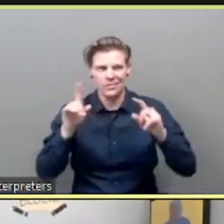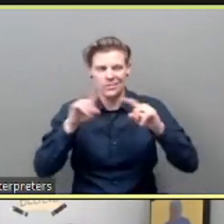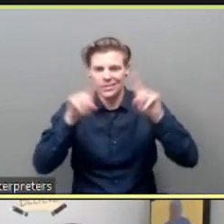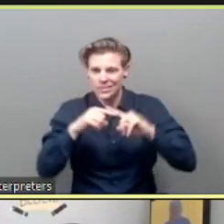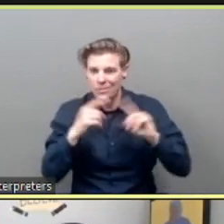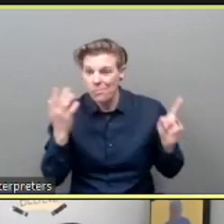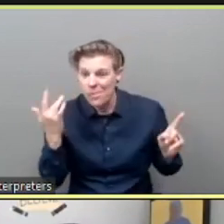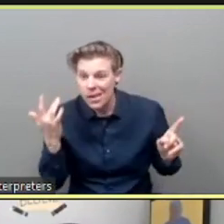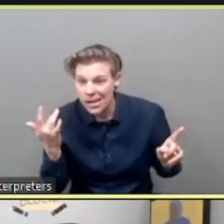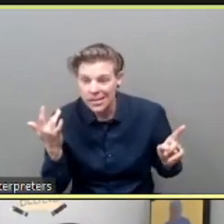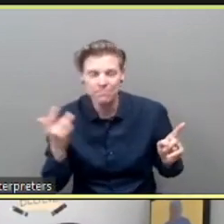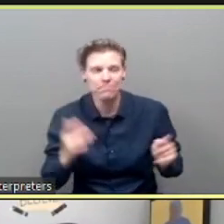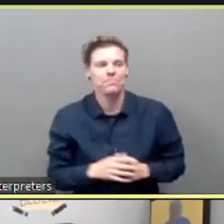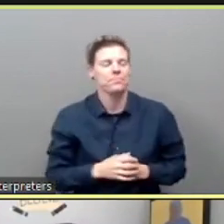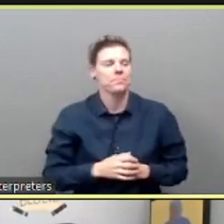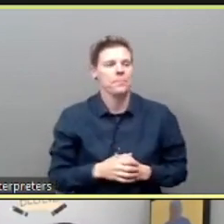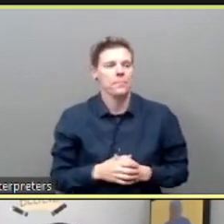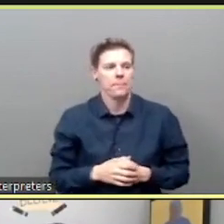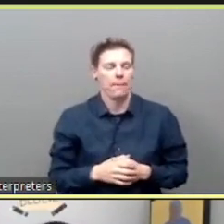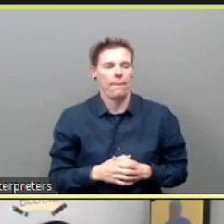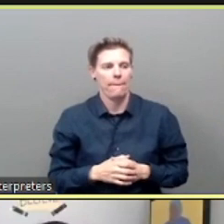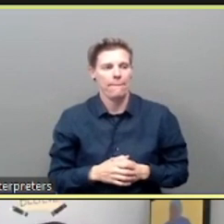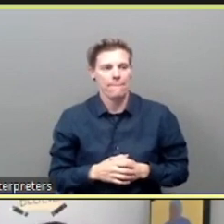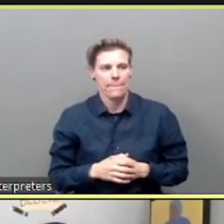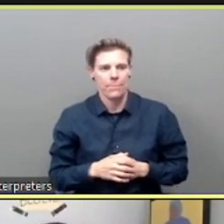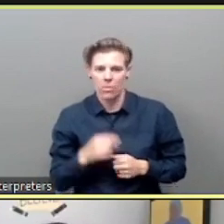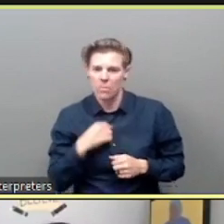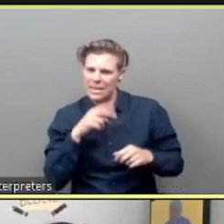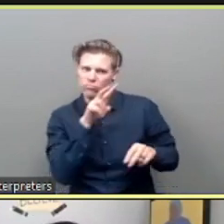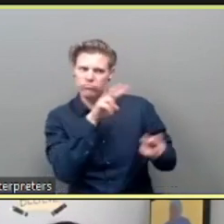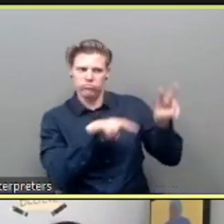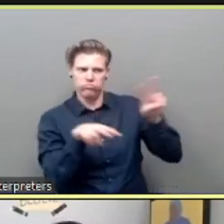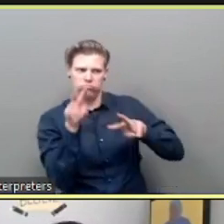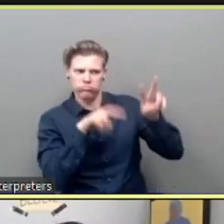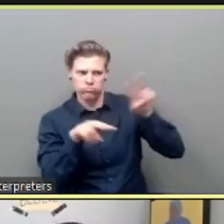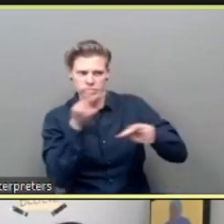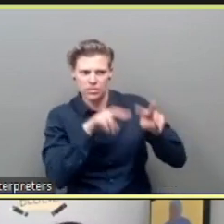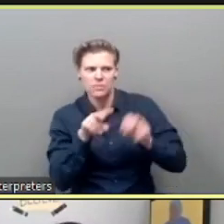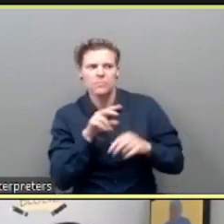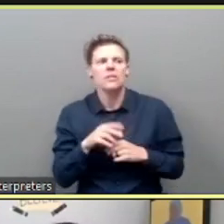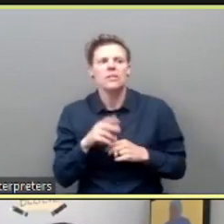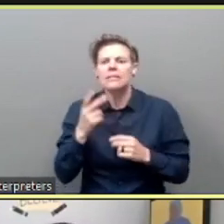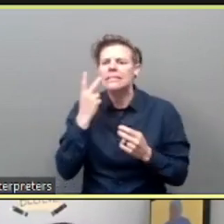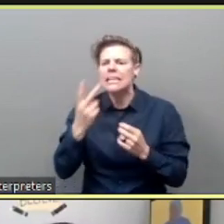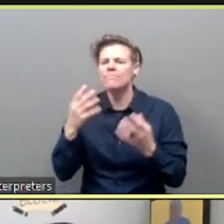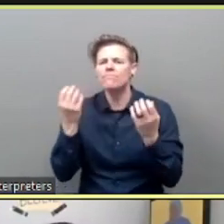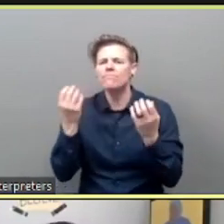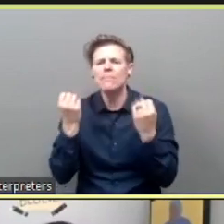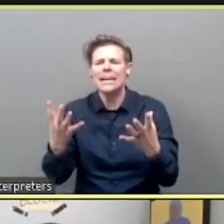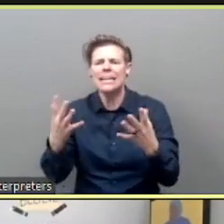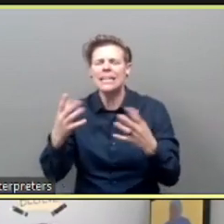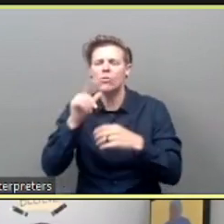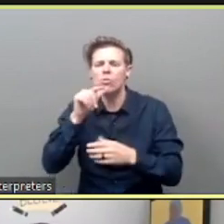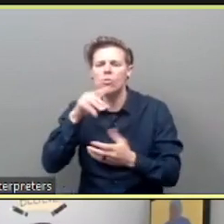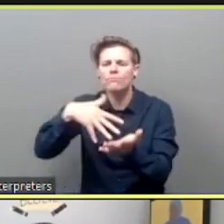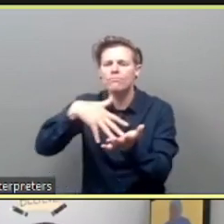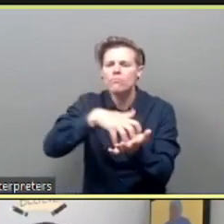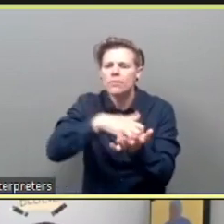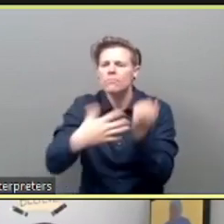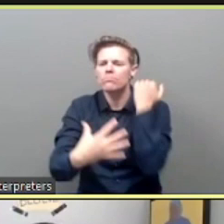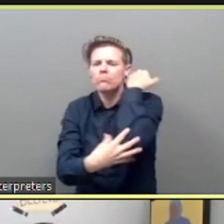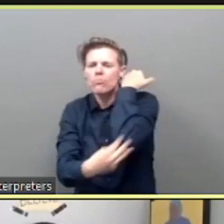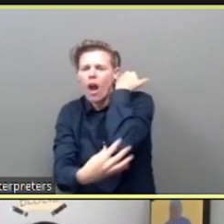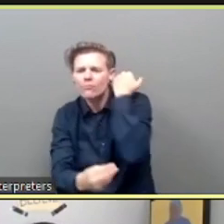it's a slide that looks at social vulnerability index. So that's an index that looks at who in